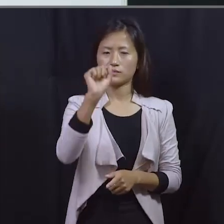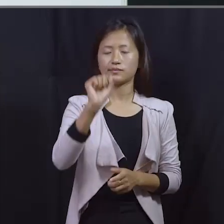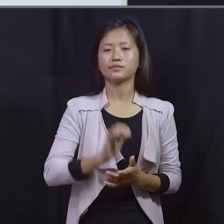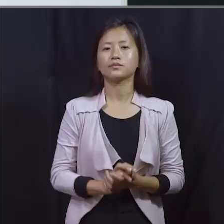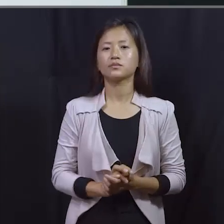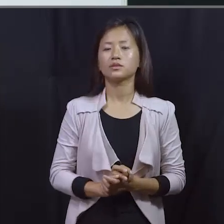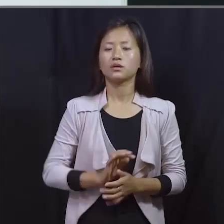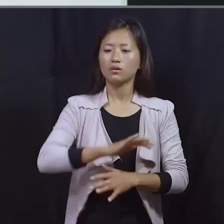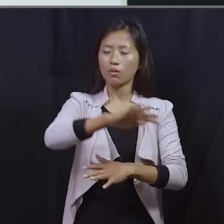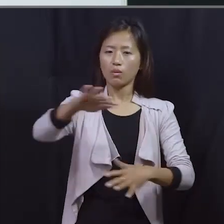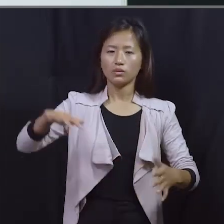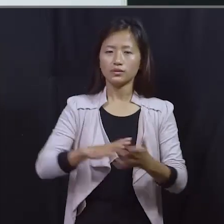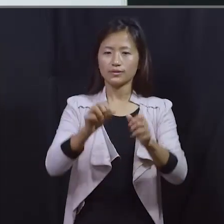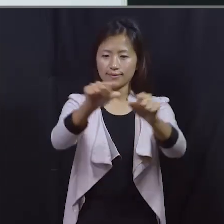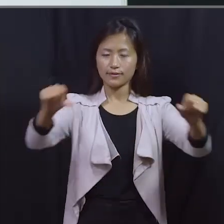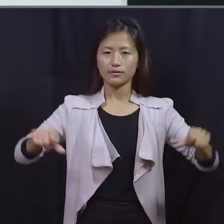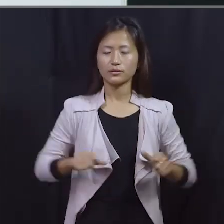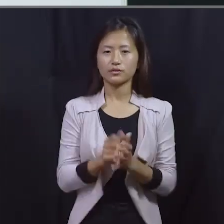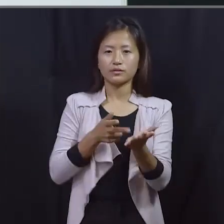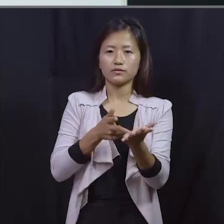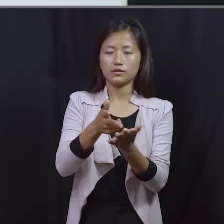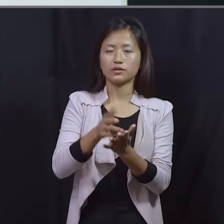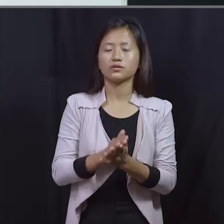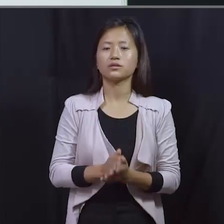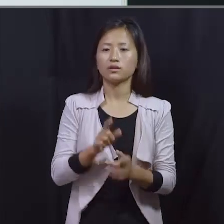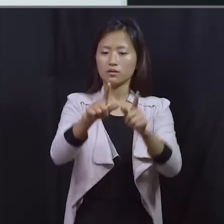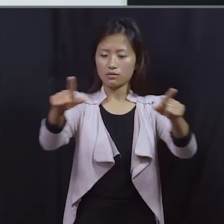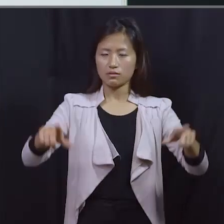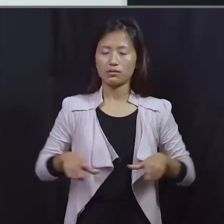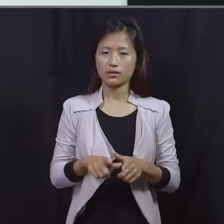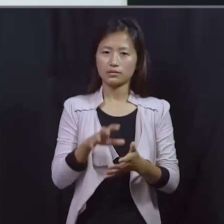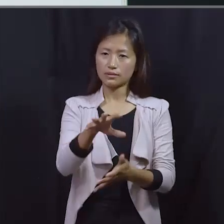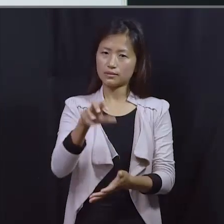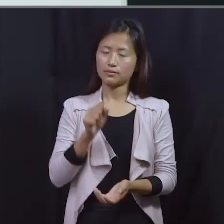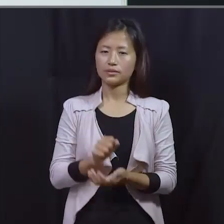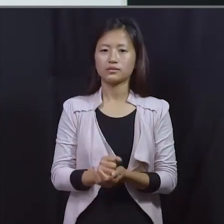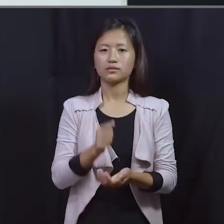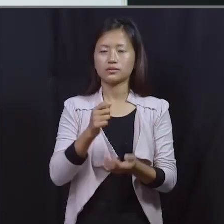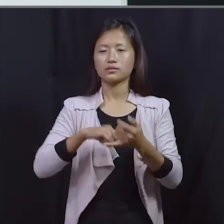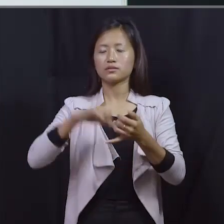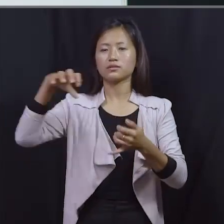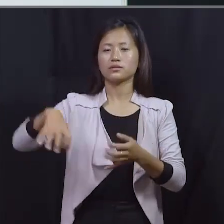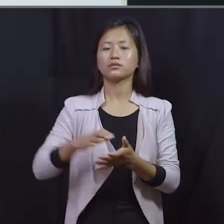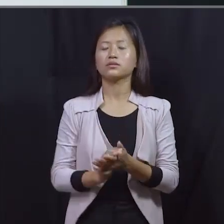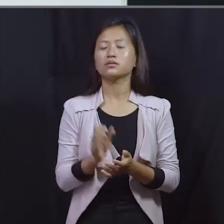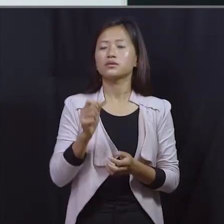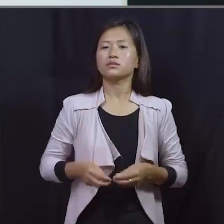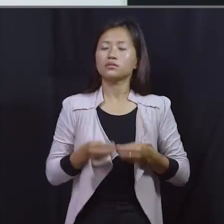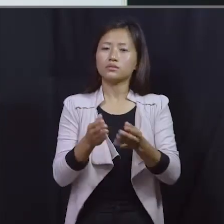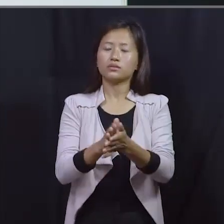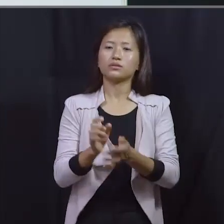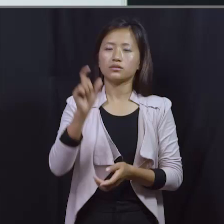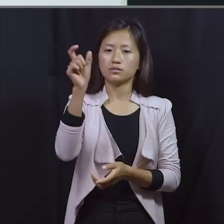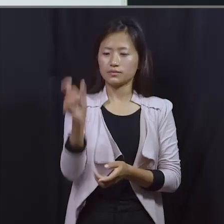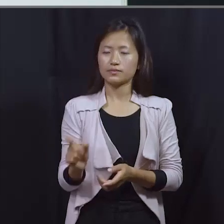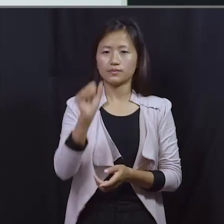the entire area of the village or the land, it was claimed by the state, and then the state allotted the individual to